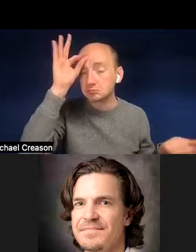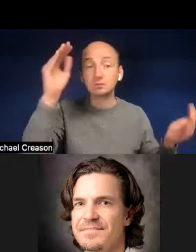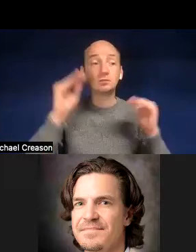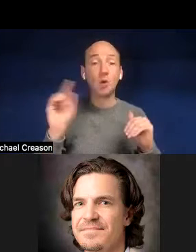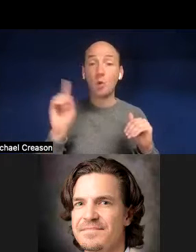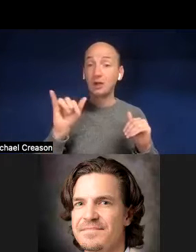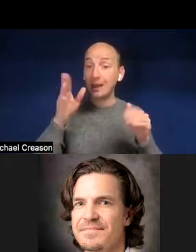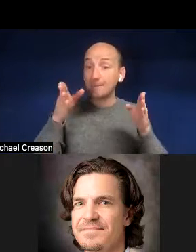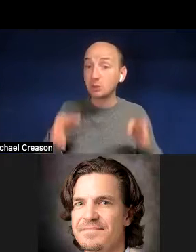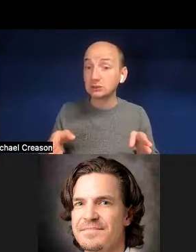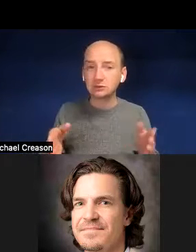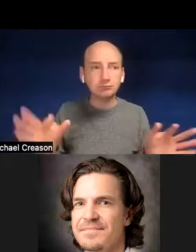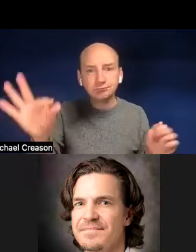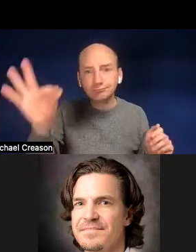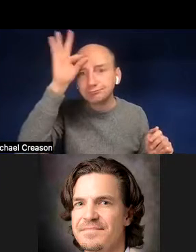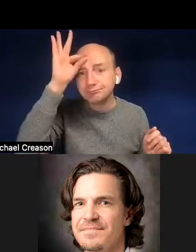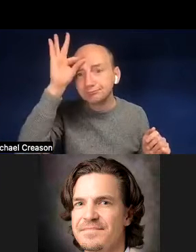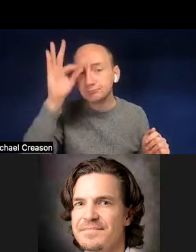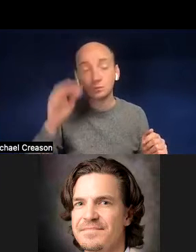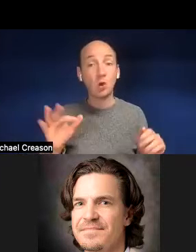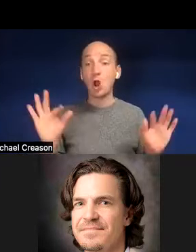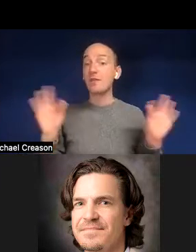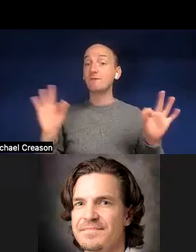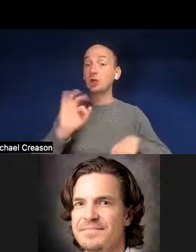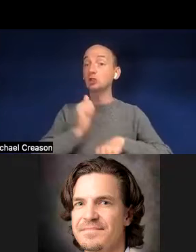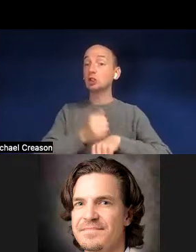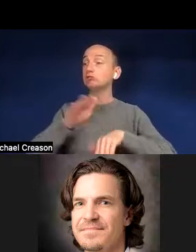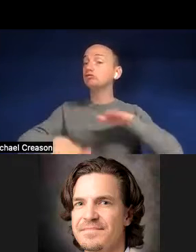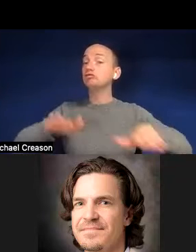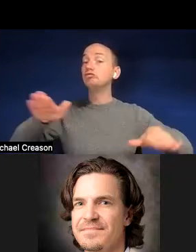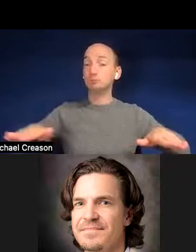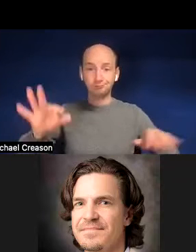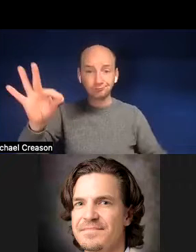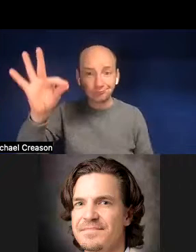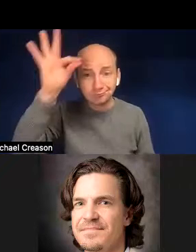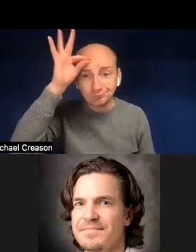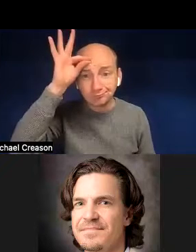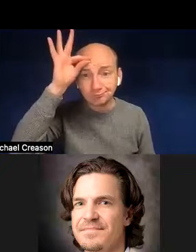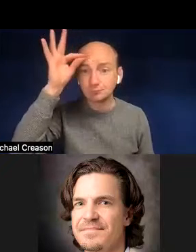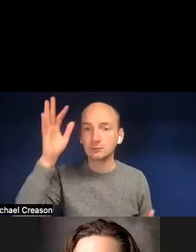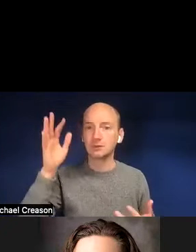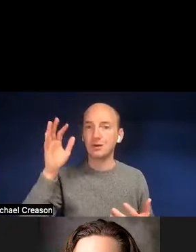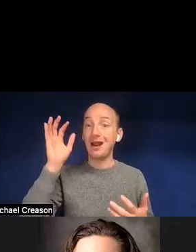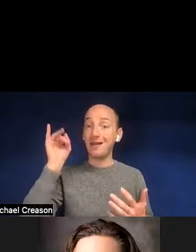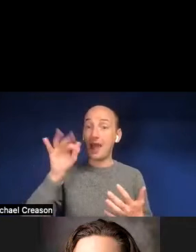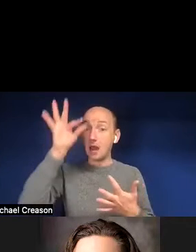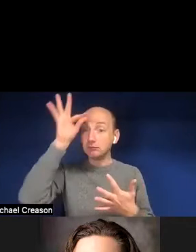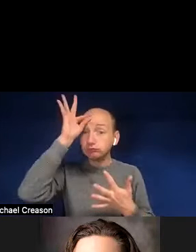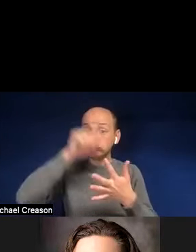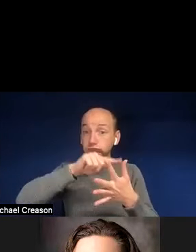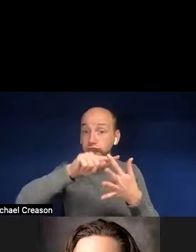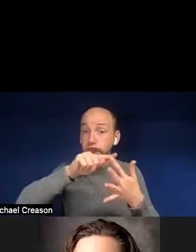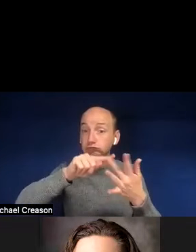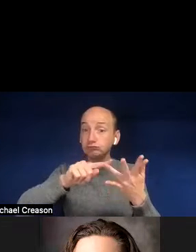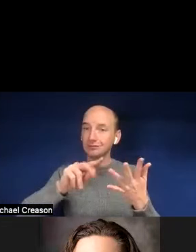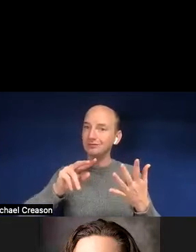furniture is, what is written on the walls. And this is kind of the privacy protecting aspect of this data. Yes, it's